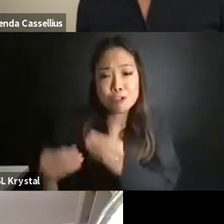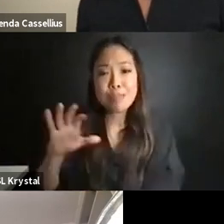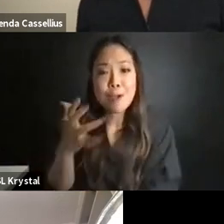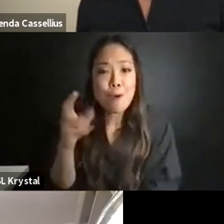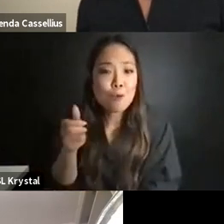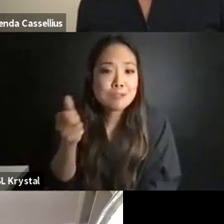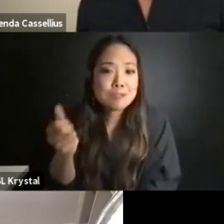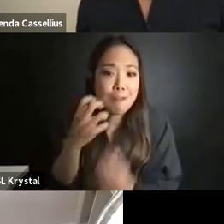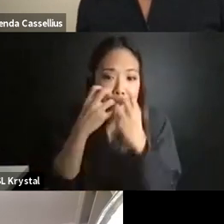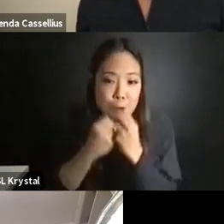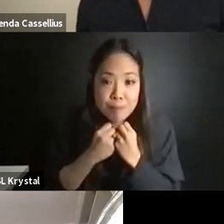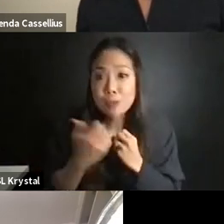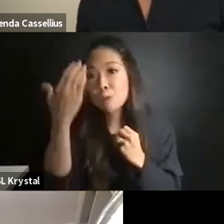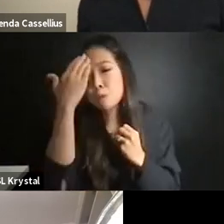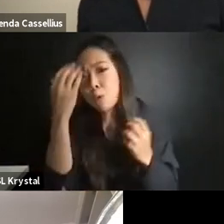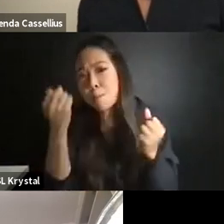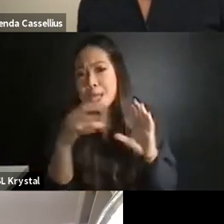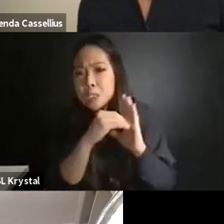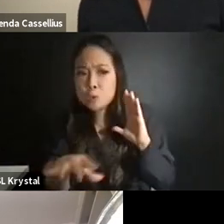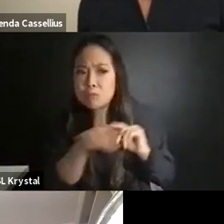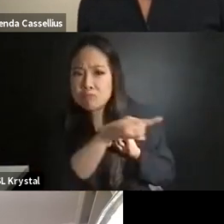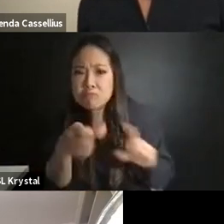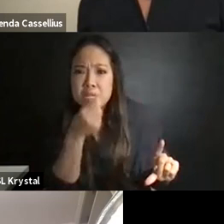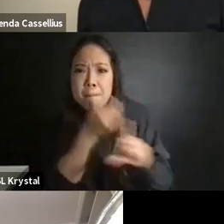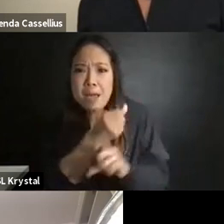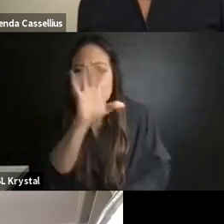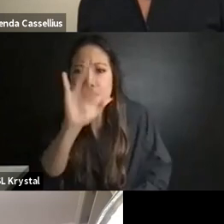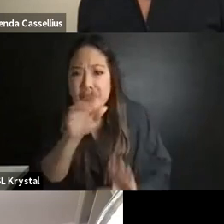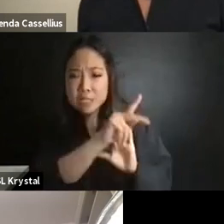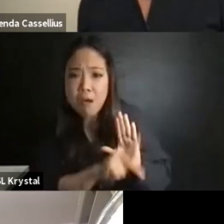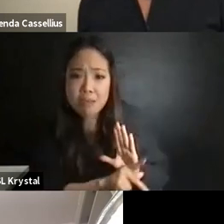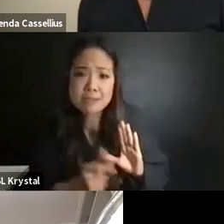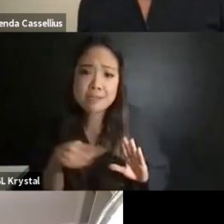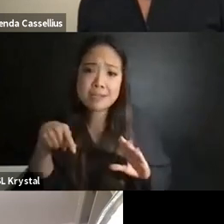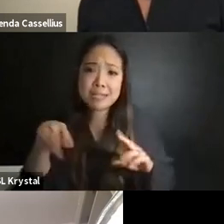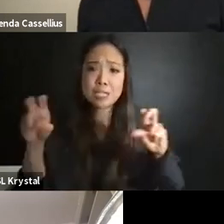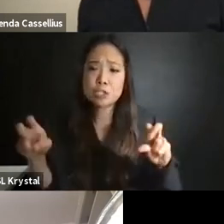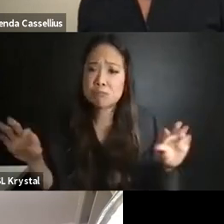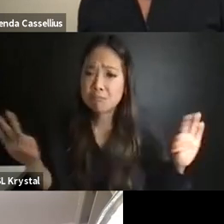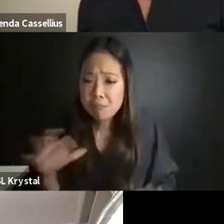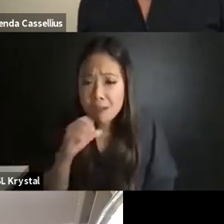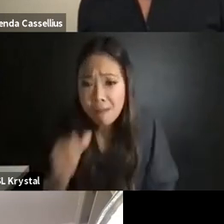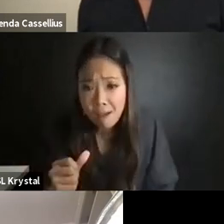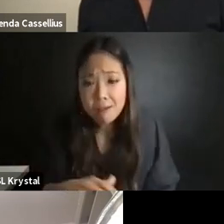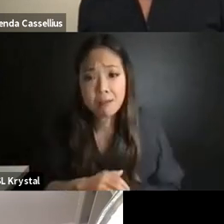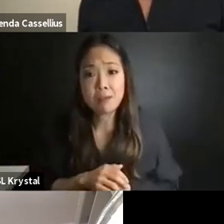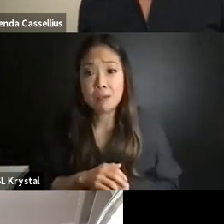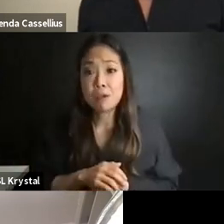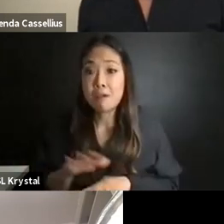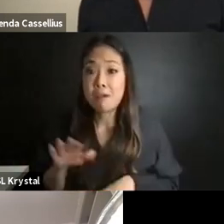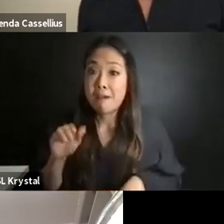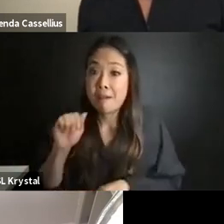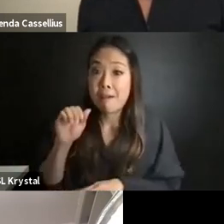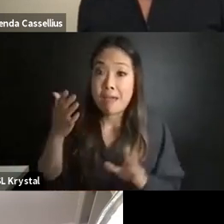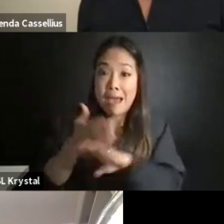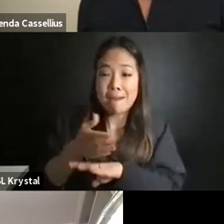numbers of students affected by this policy this is not a trivial issue this is four years after the look act gave bps